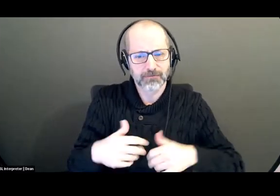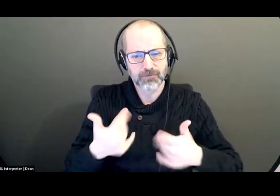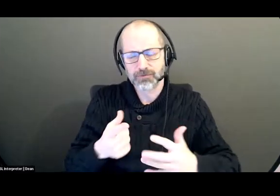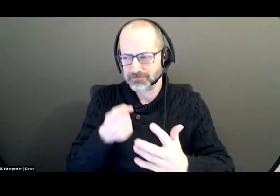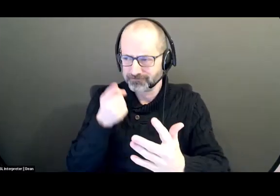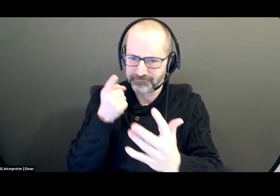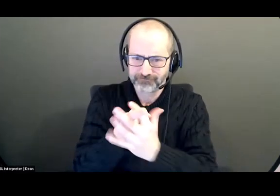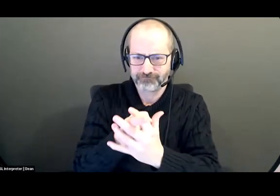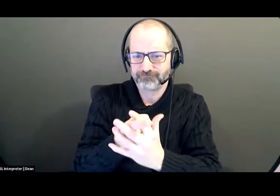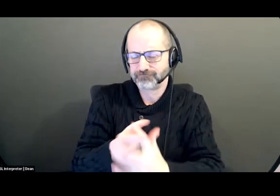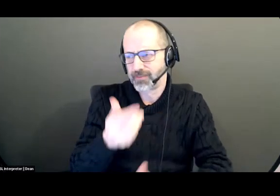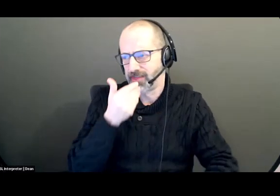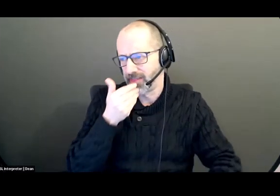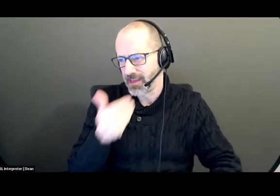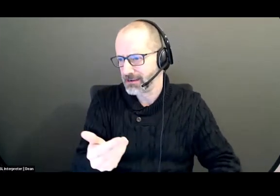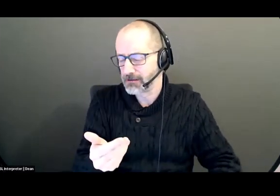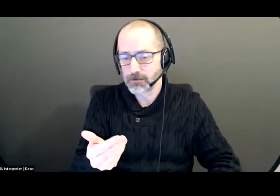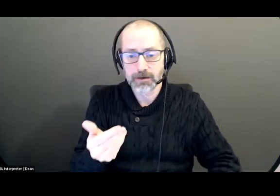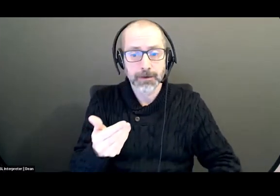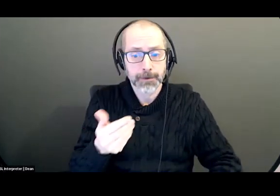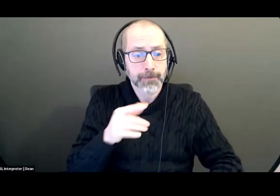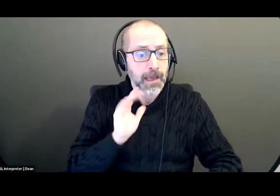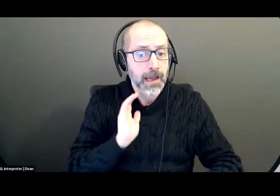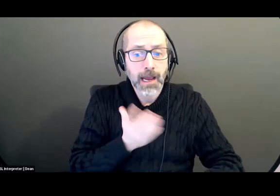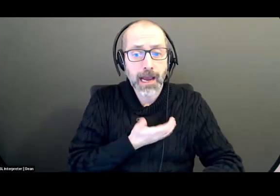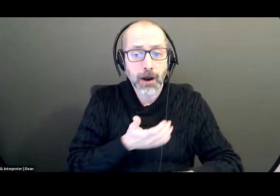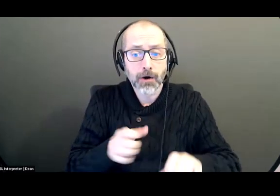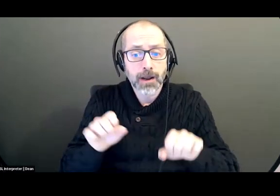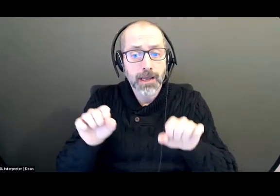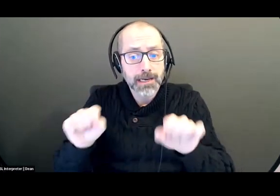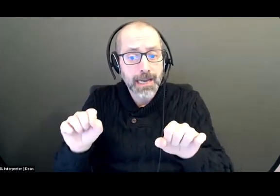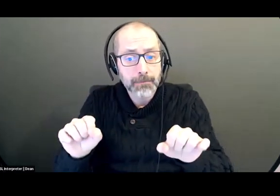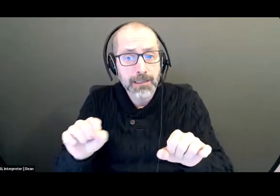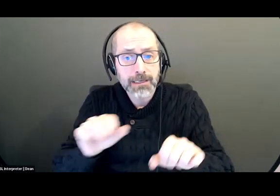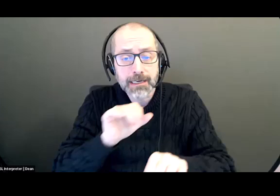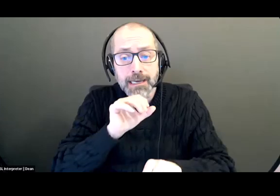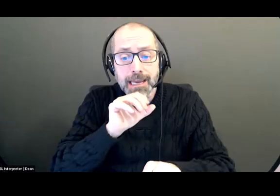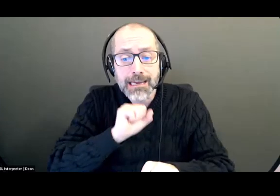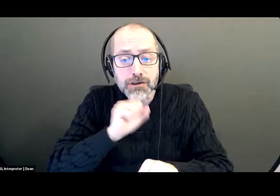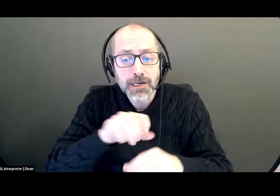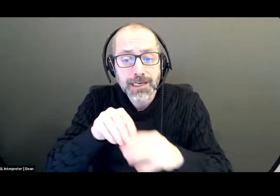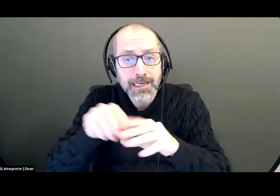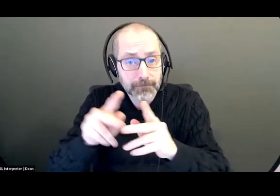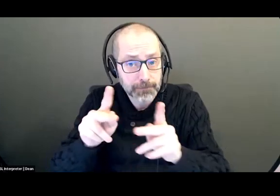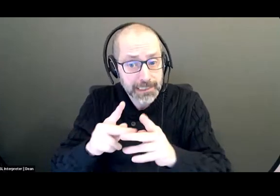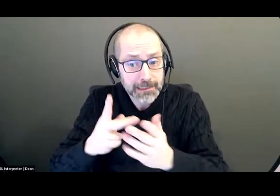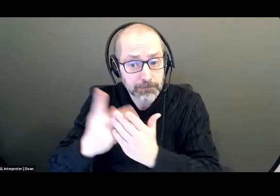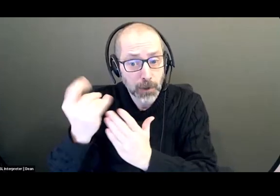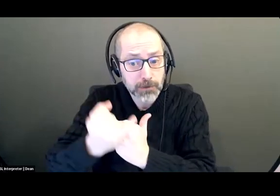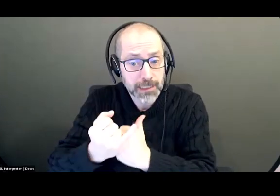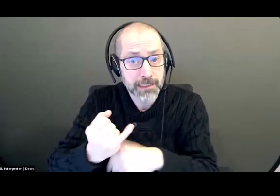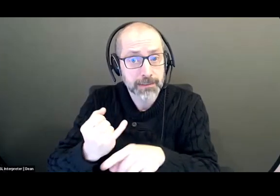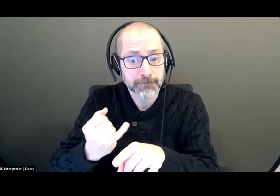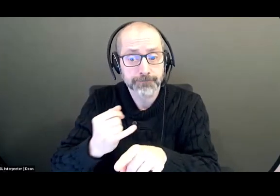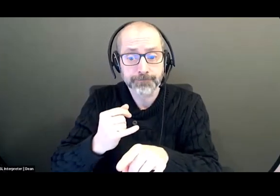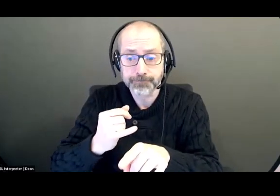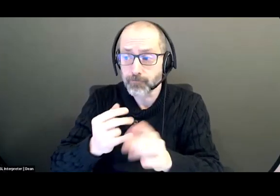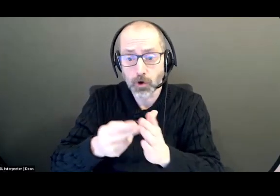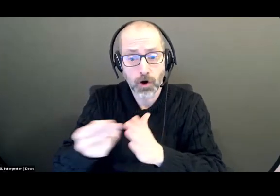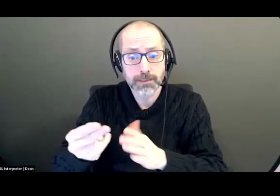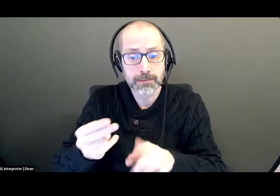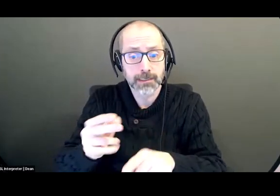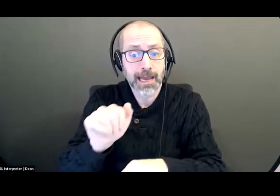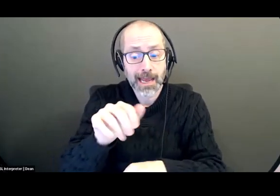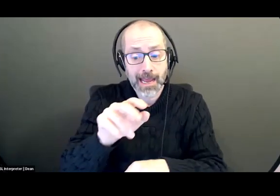so raw and honest, and so powerfully. I can honestly say that during our Enabling